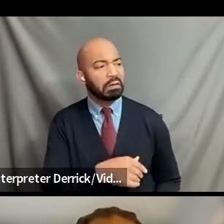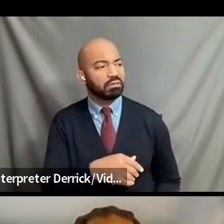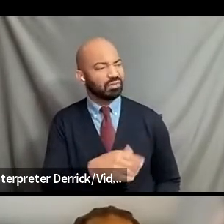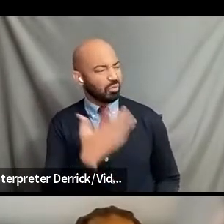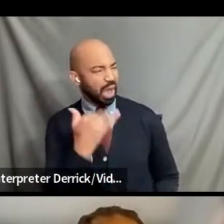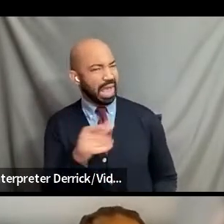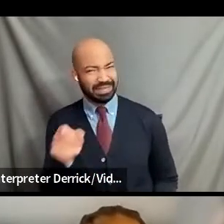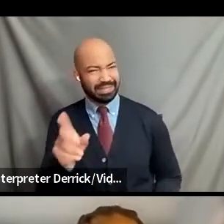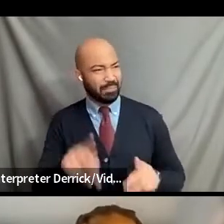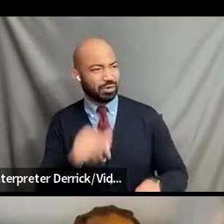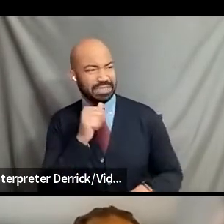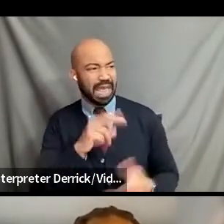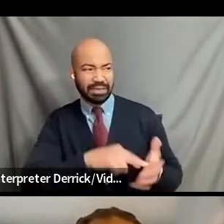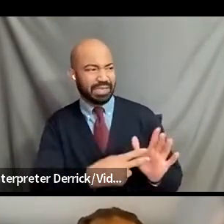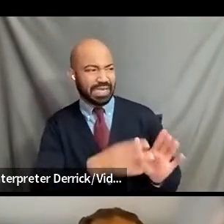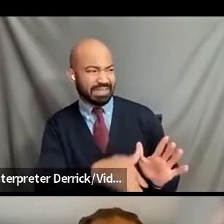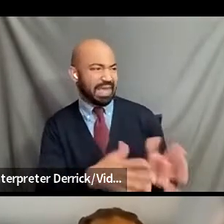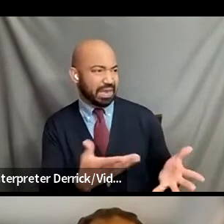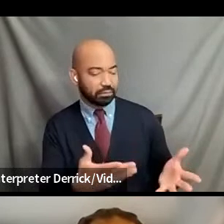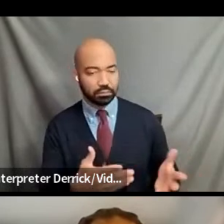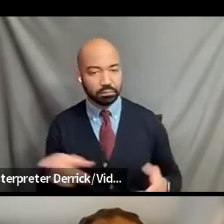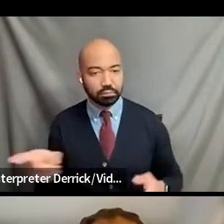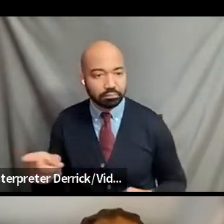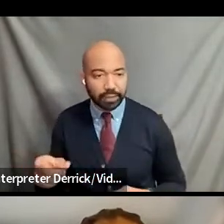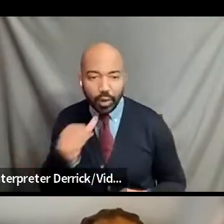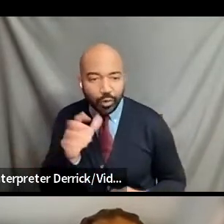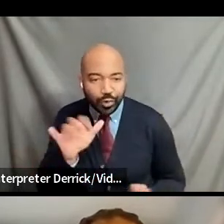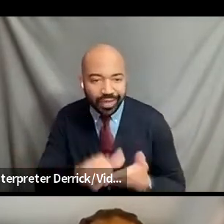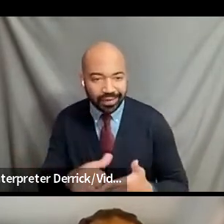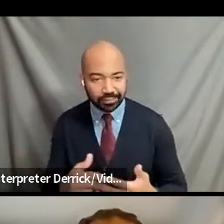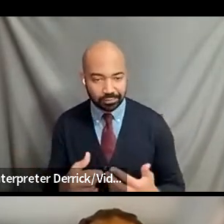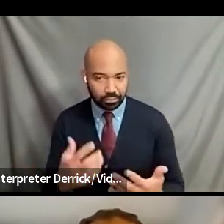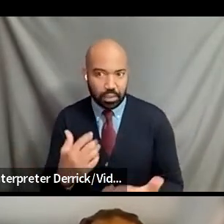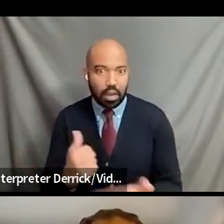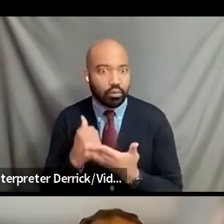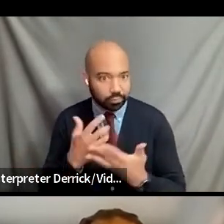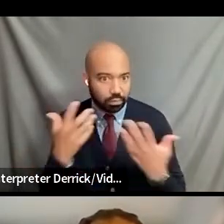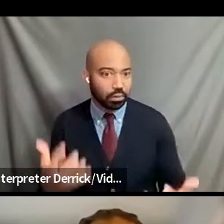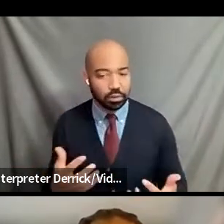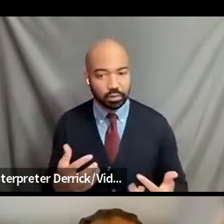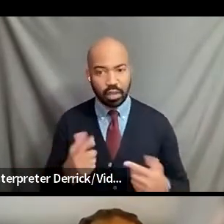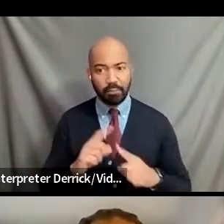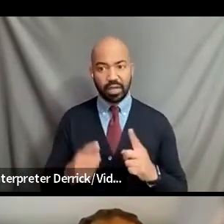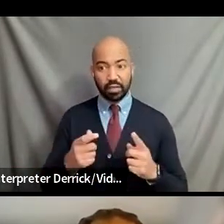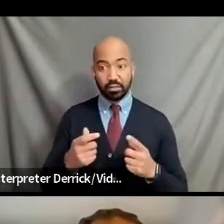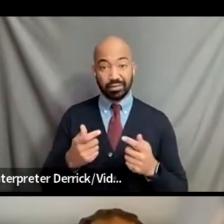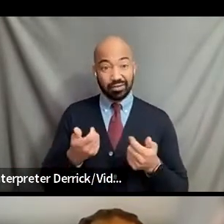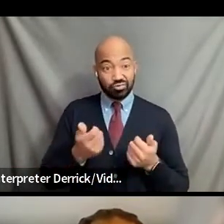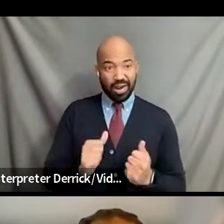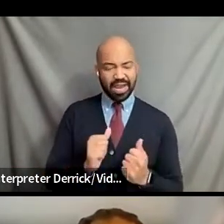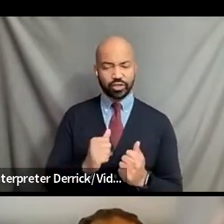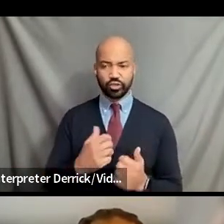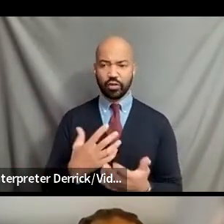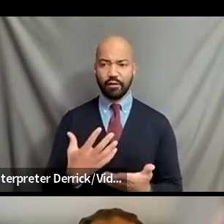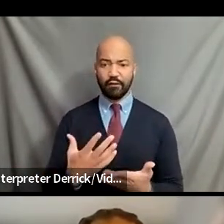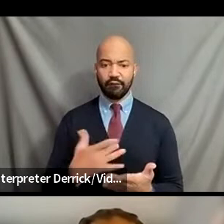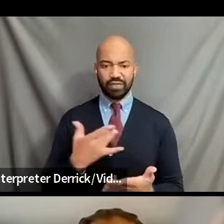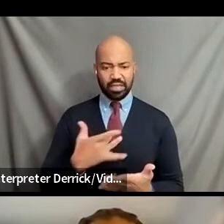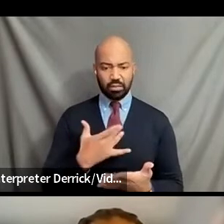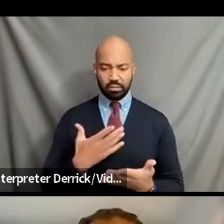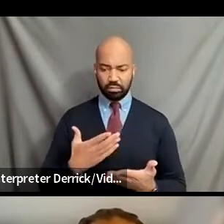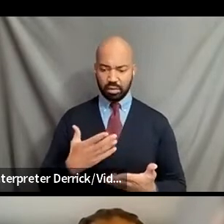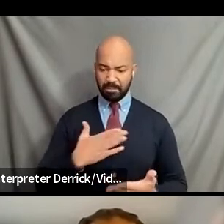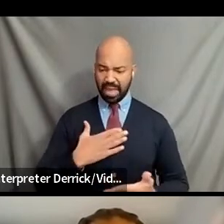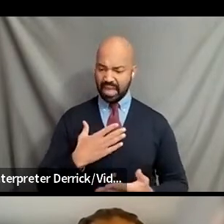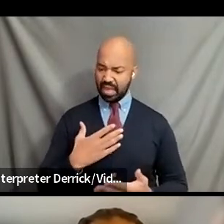didn't mean what they said to you in the way that they did. And it's really hard to figure out how to feel valid with how you're feeling. I think that was